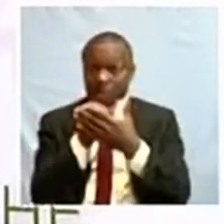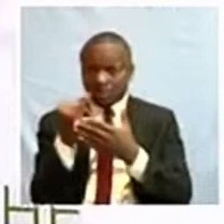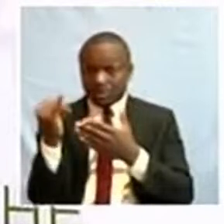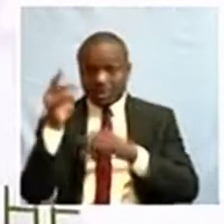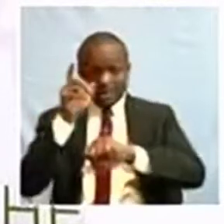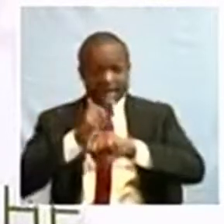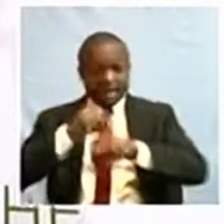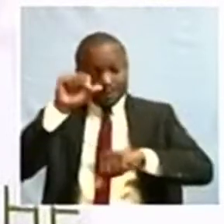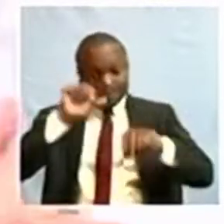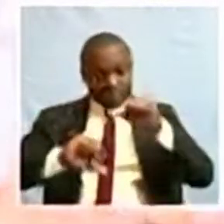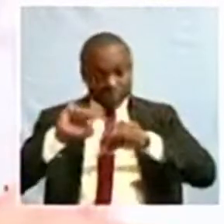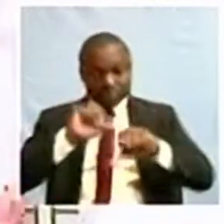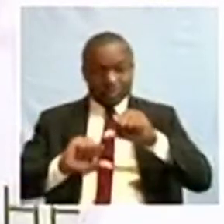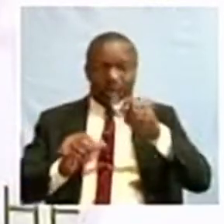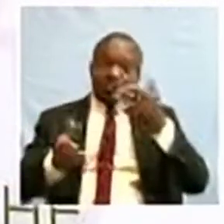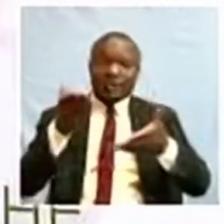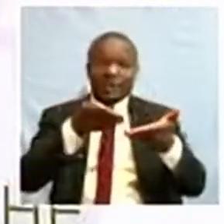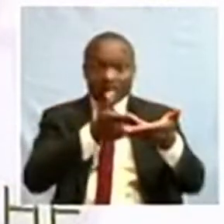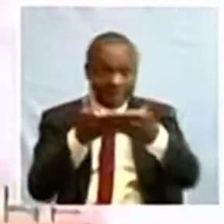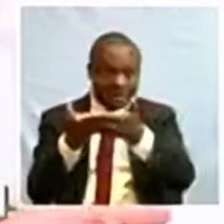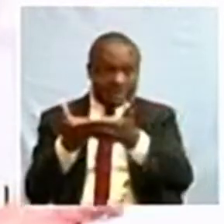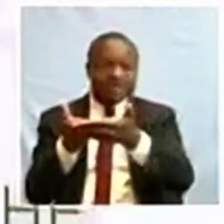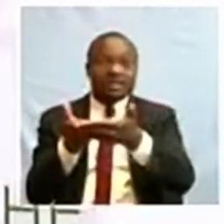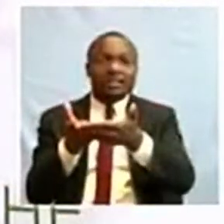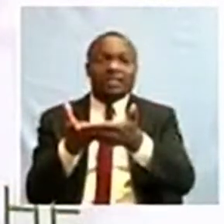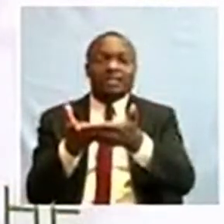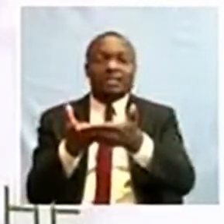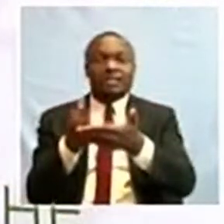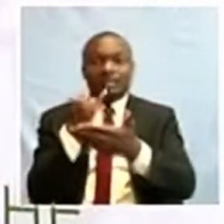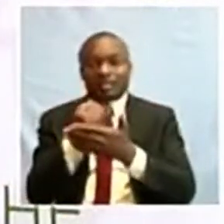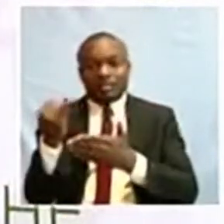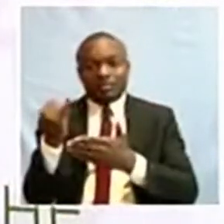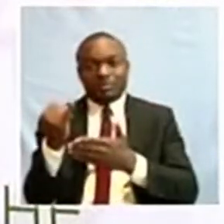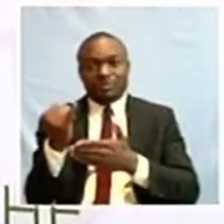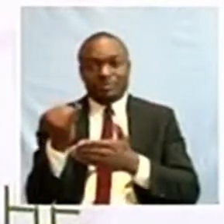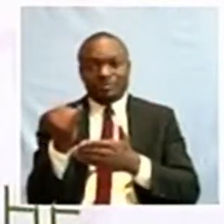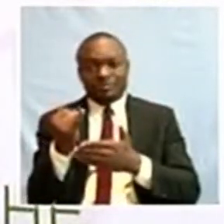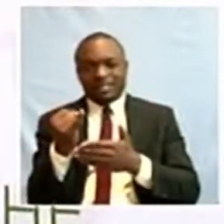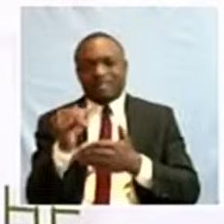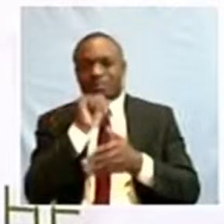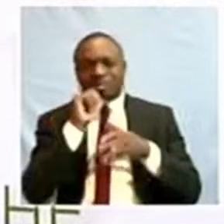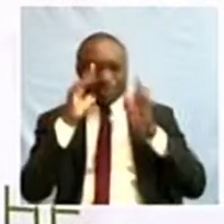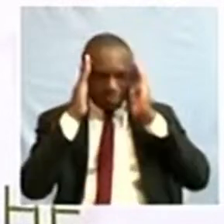an audit, and maybe these issues might have been overlooked.